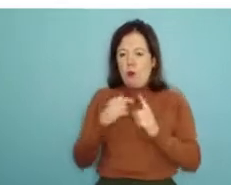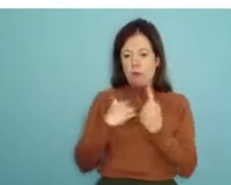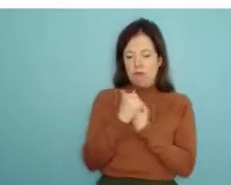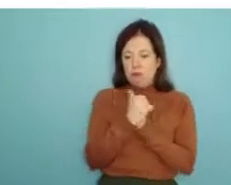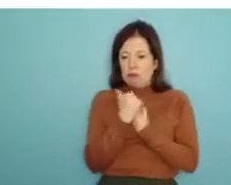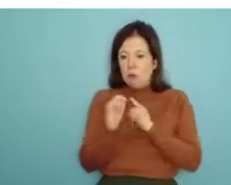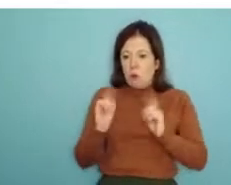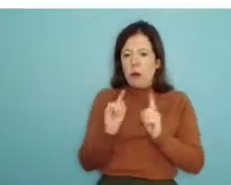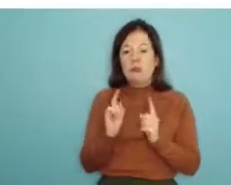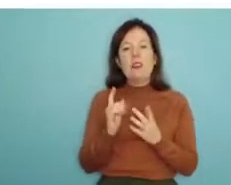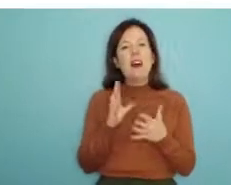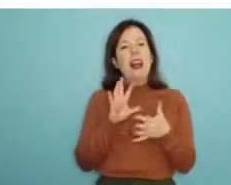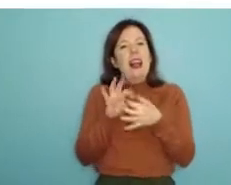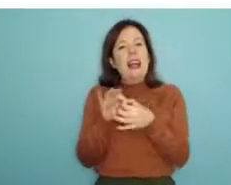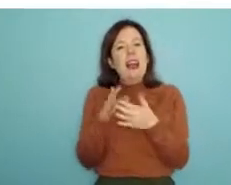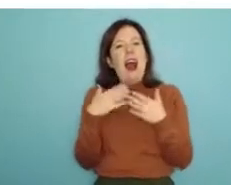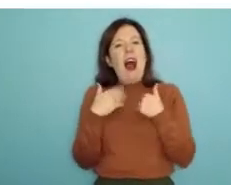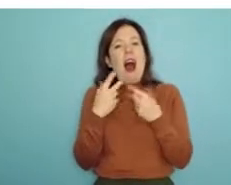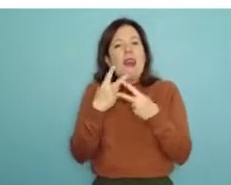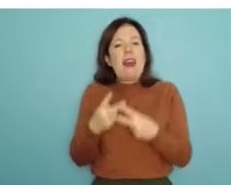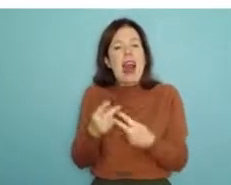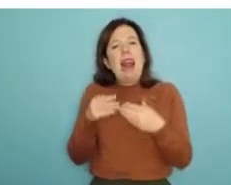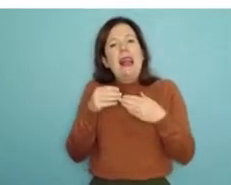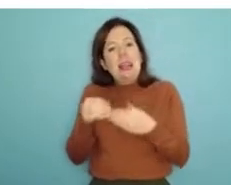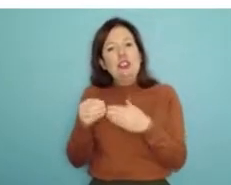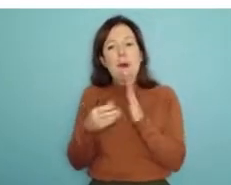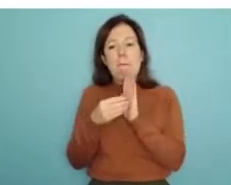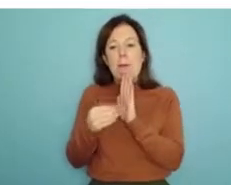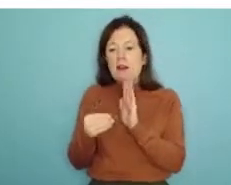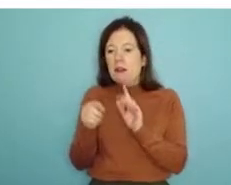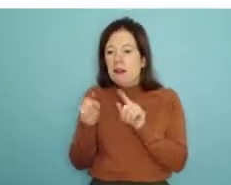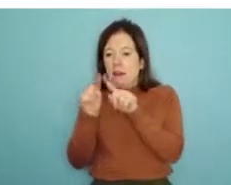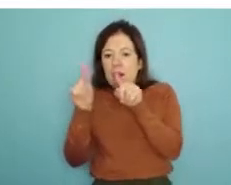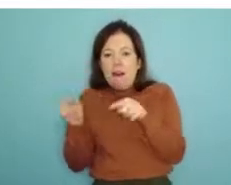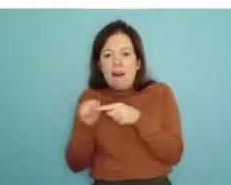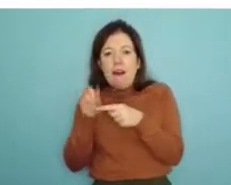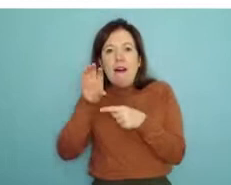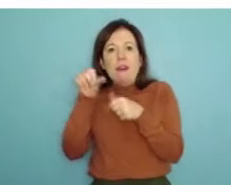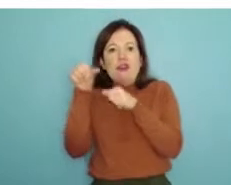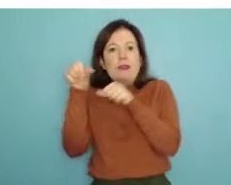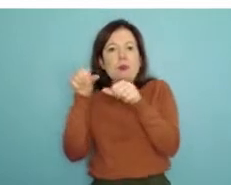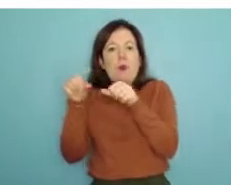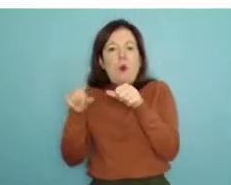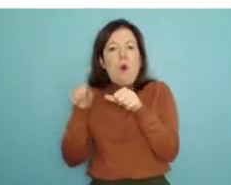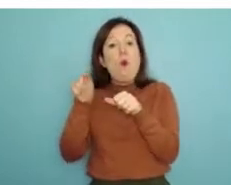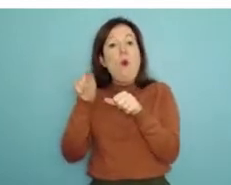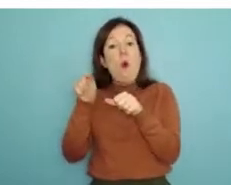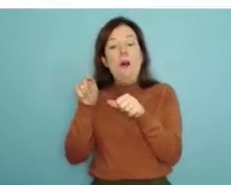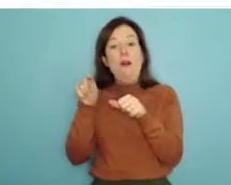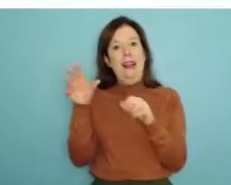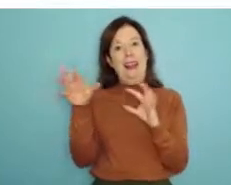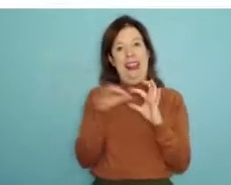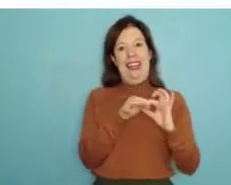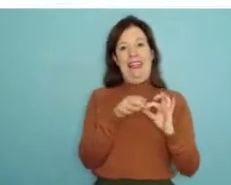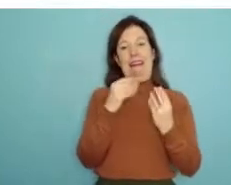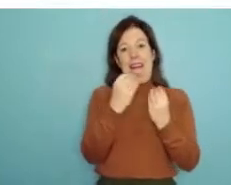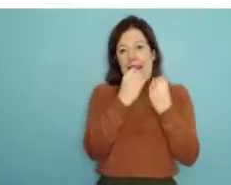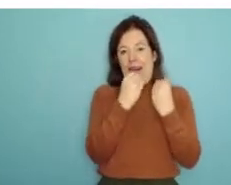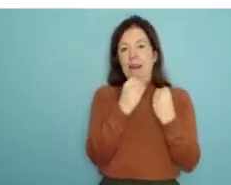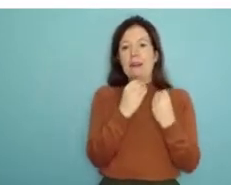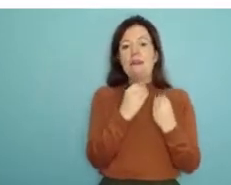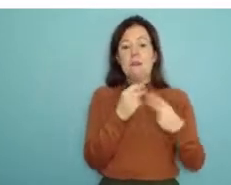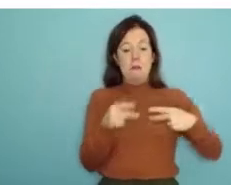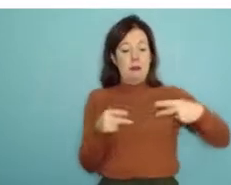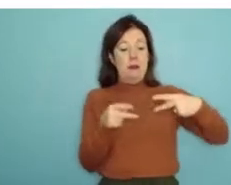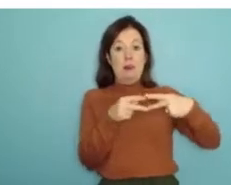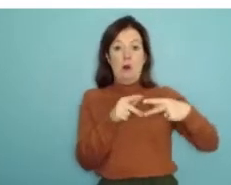the healthcare leadership model, which is this jigsaw diagram that you can see on the right. But both of them have helped me